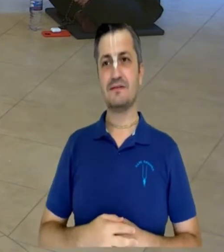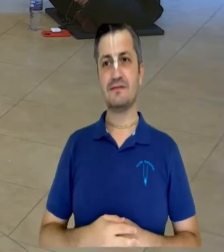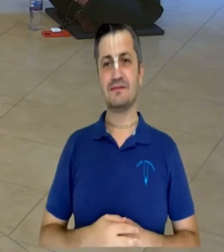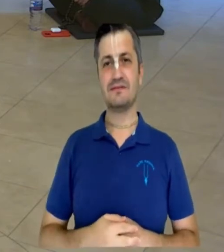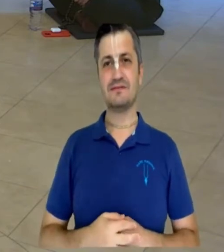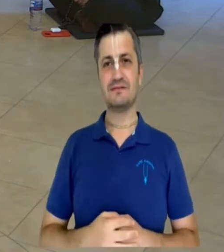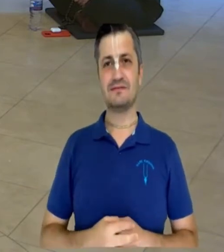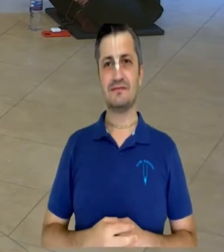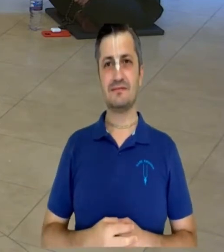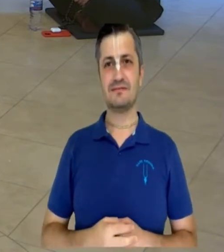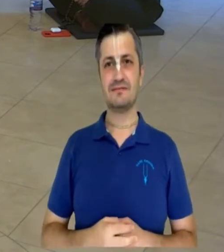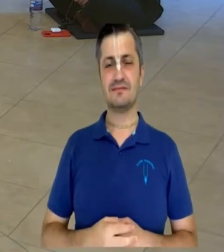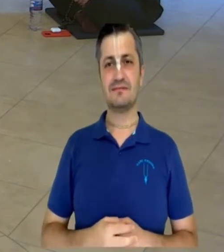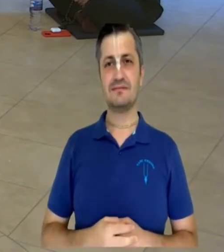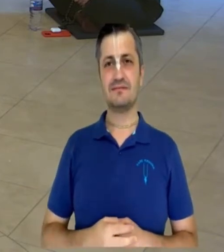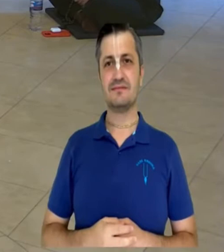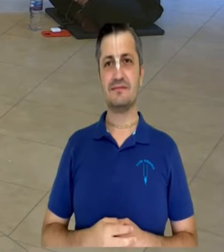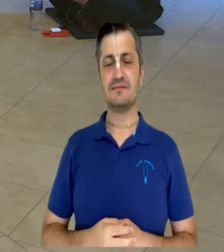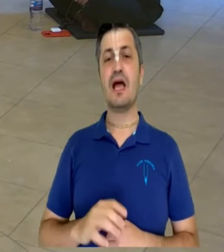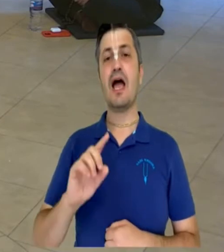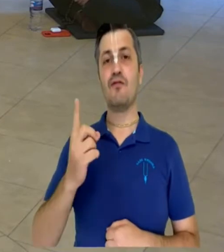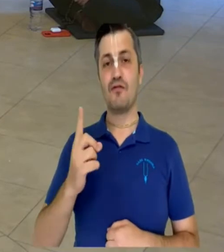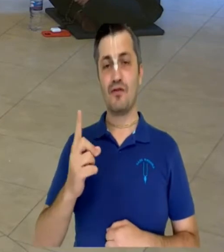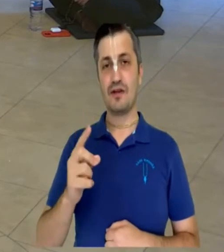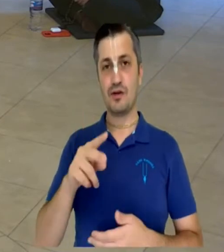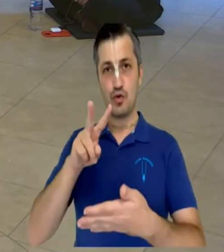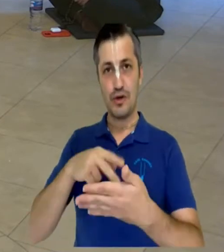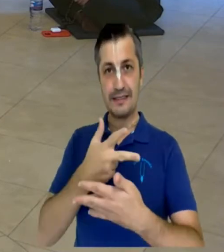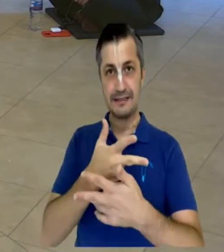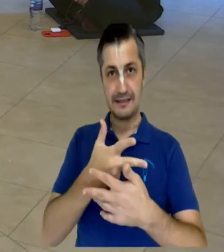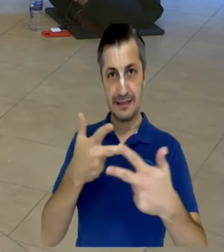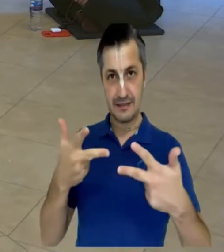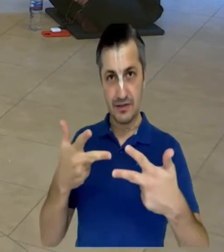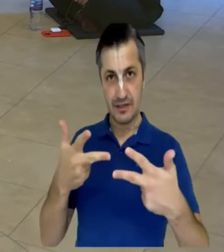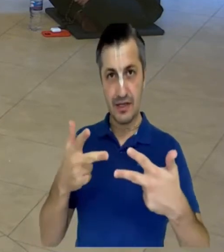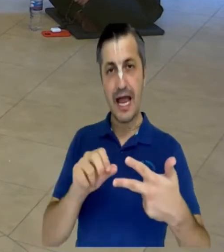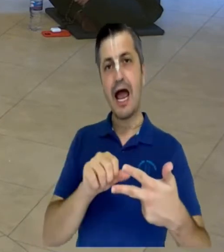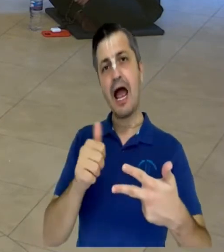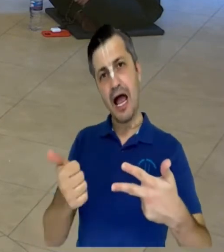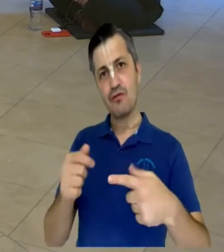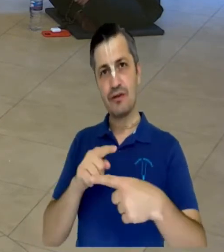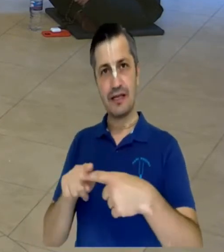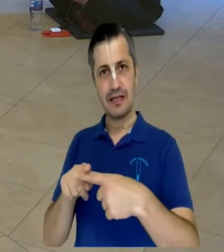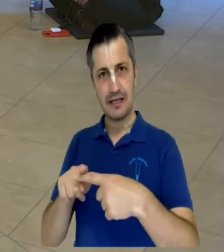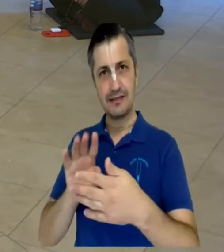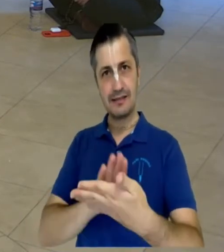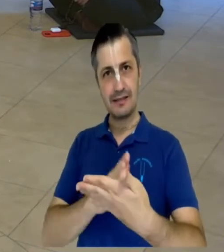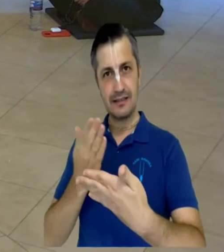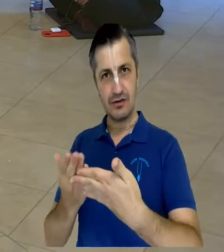I will read the Sanskrit, and we can do word for word and a translation, if you don't have a Bhagavad Gita with you, but we can